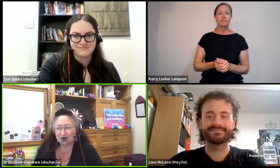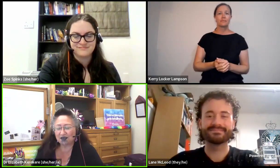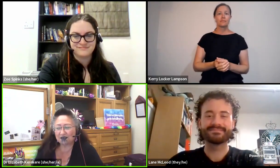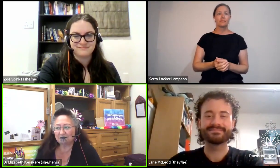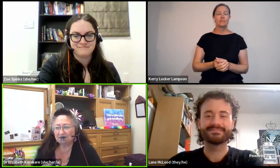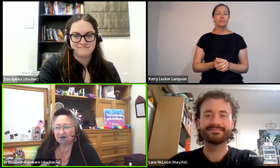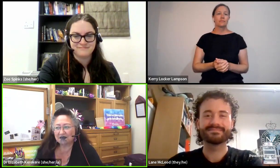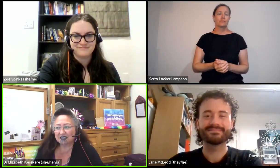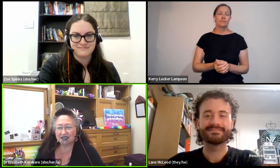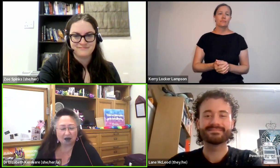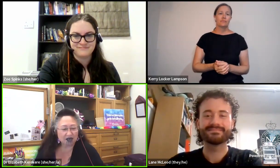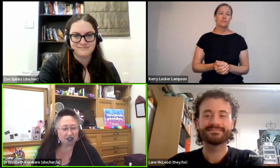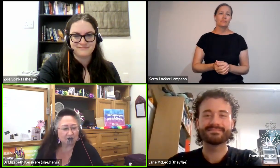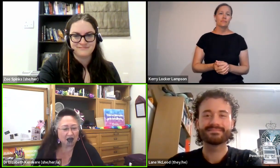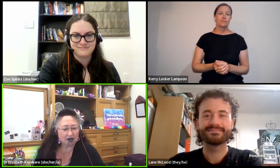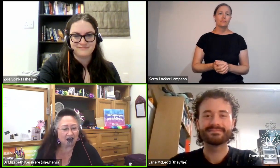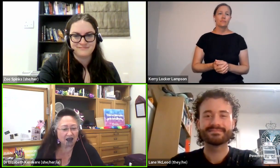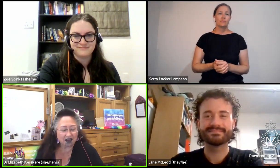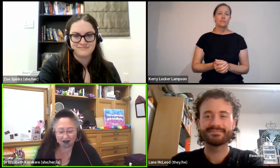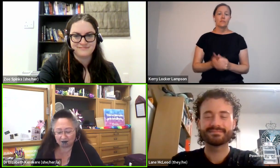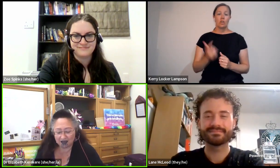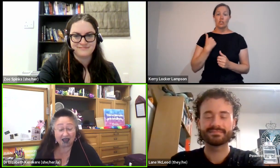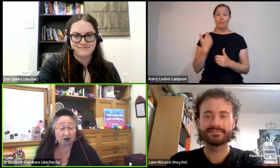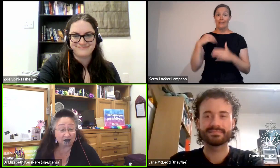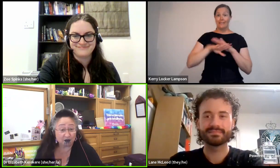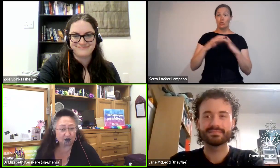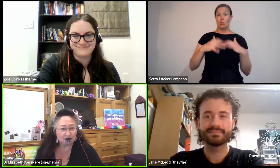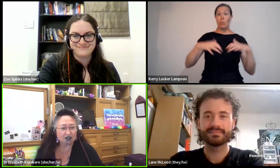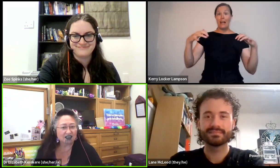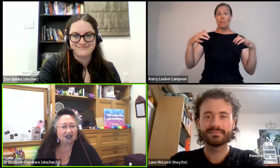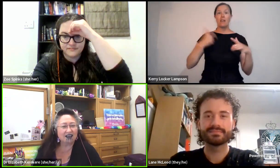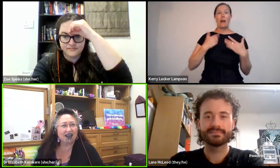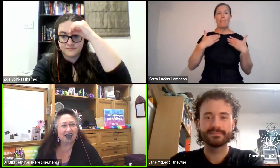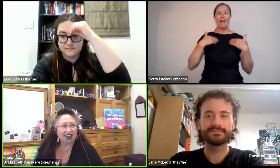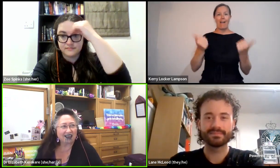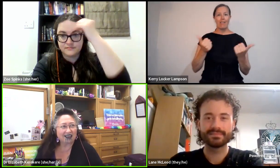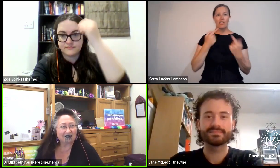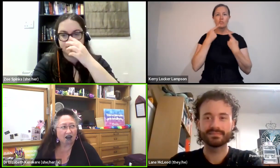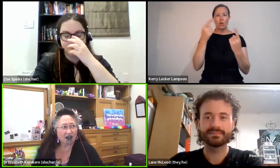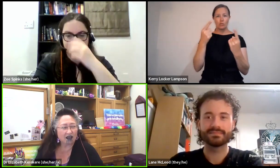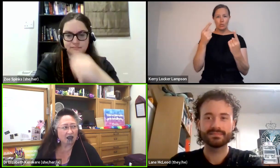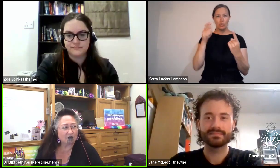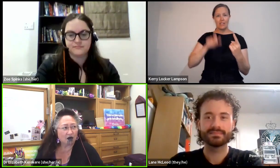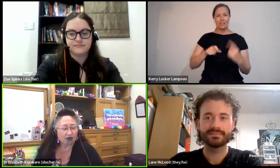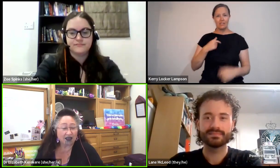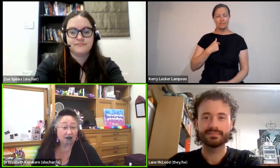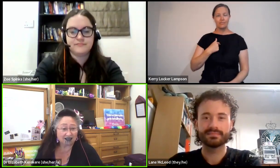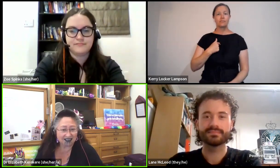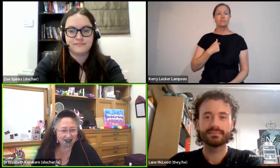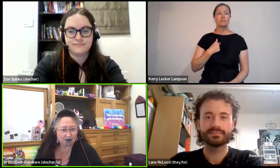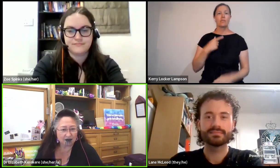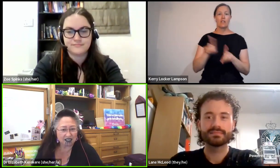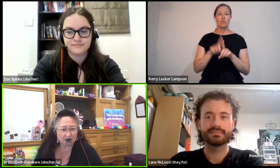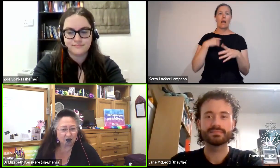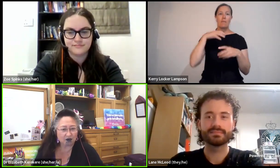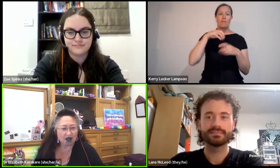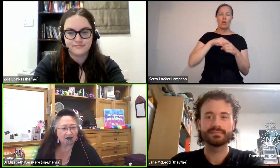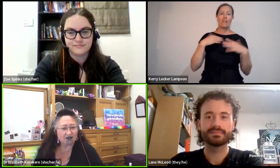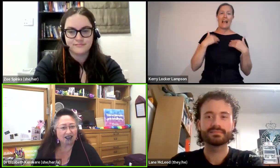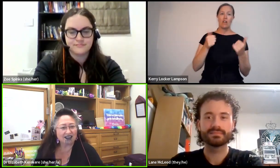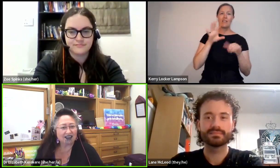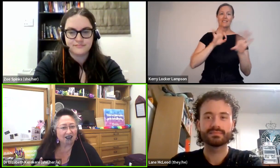So since coming into Parliament, I am the health spokesperson, and I am on the Health Select Committee.